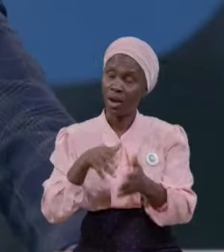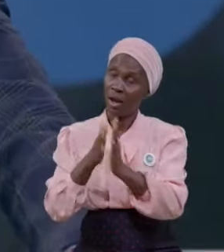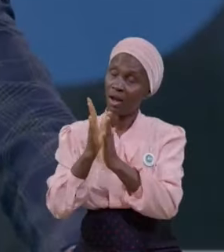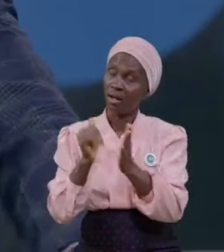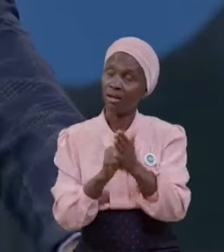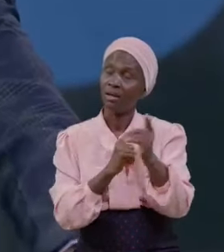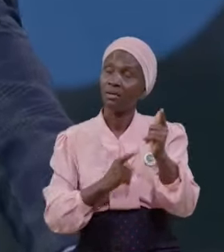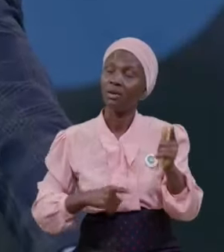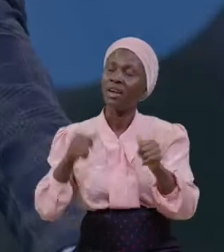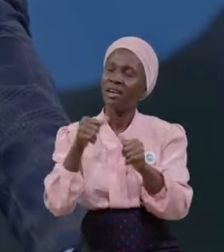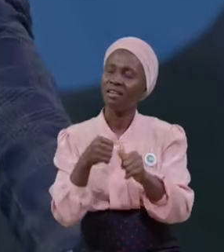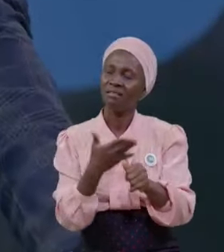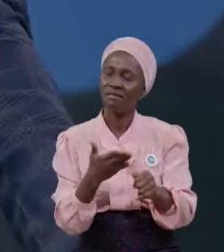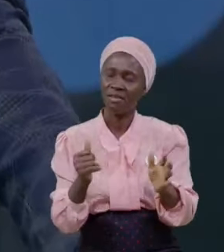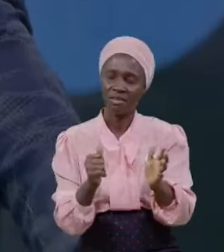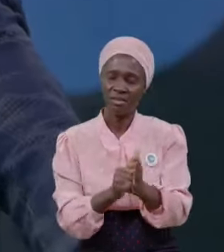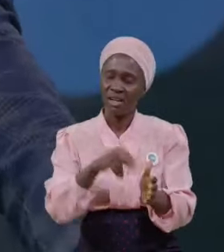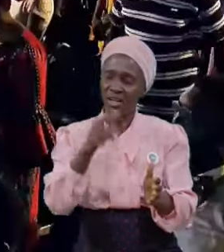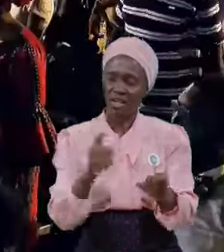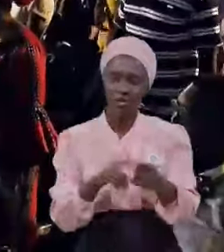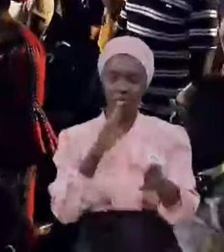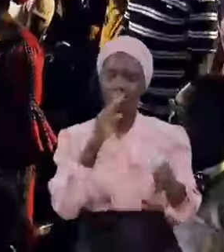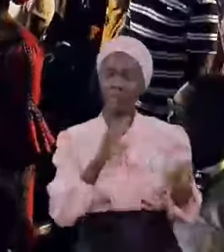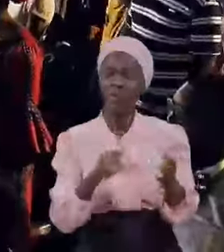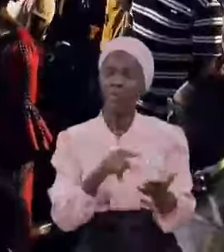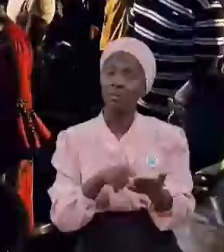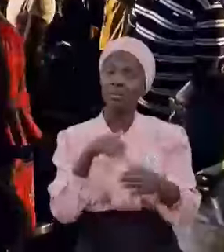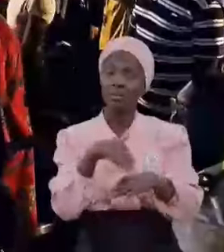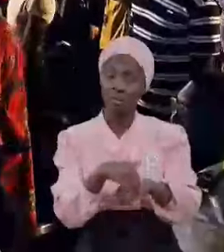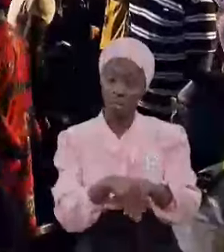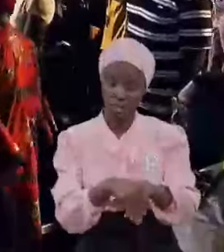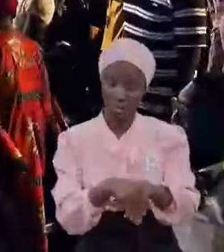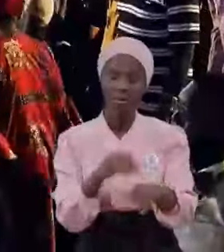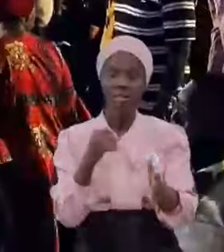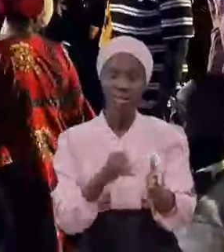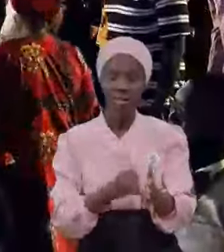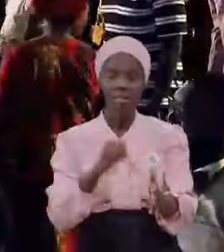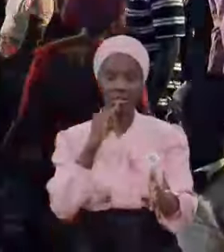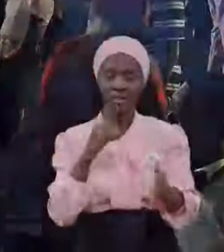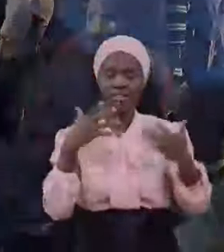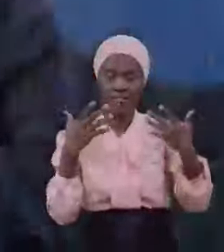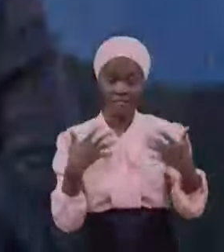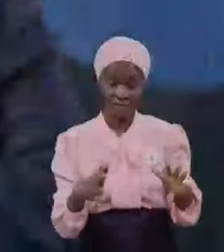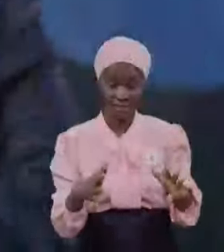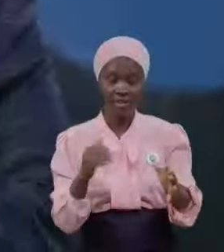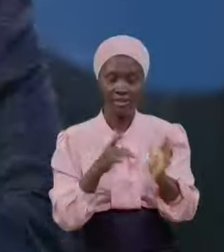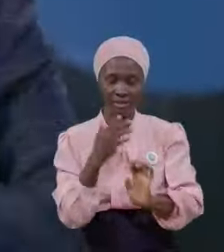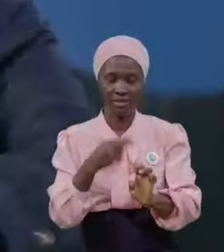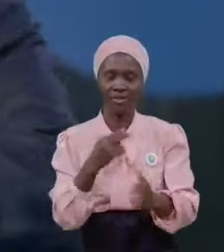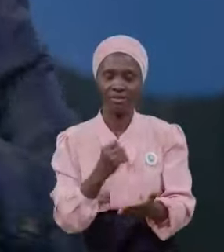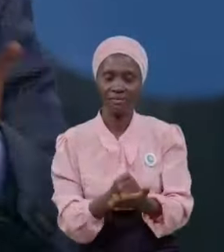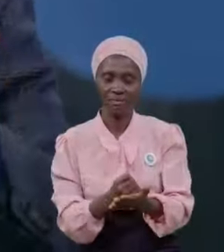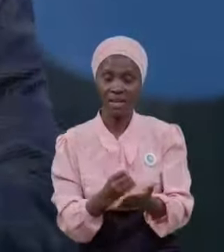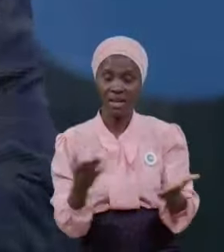done tonight, it is finished. Amen. Here at the Alpha location with your people